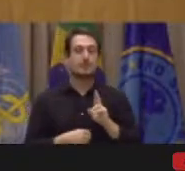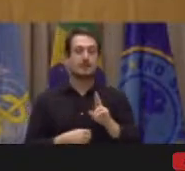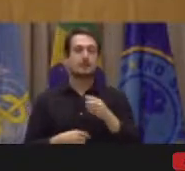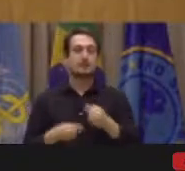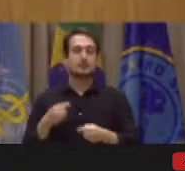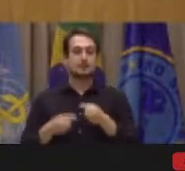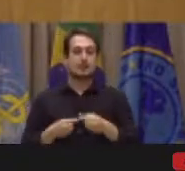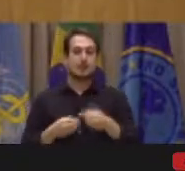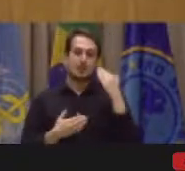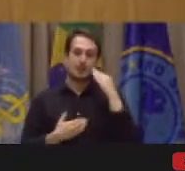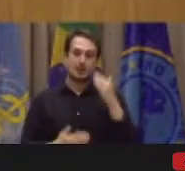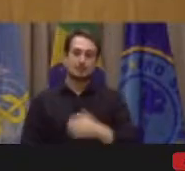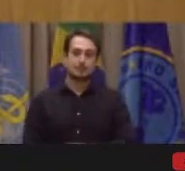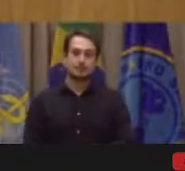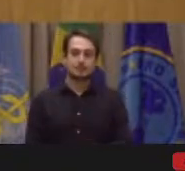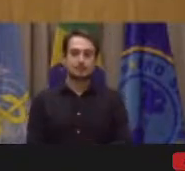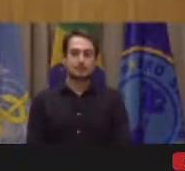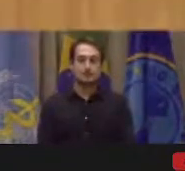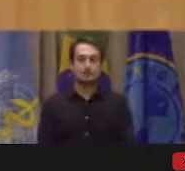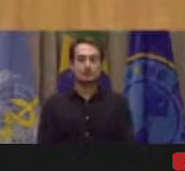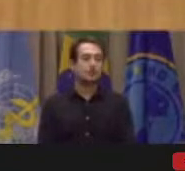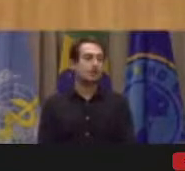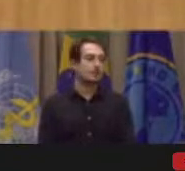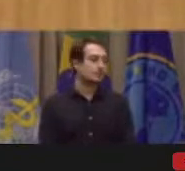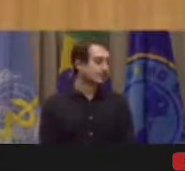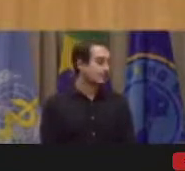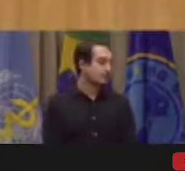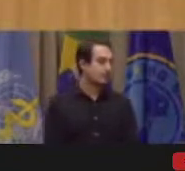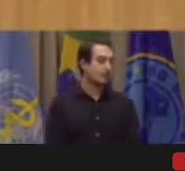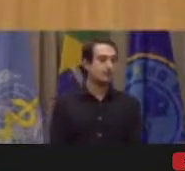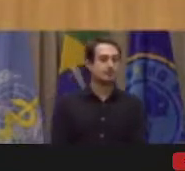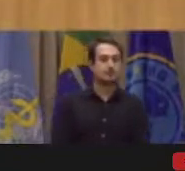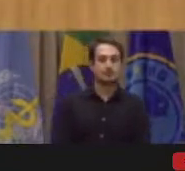our representatives. Thank you so much.